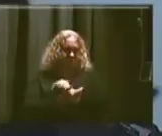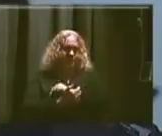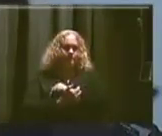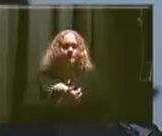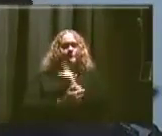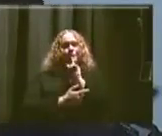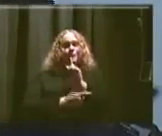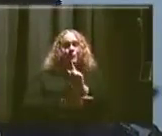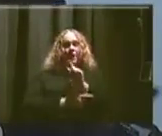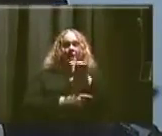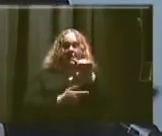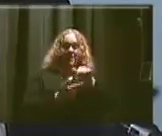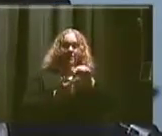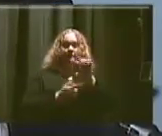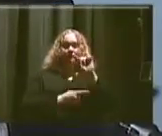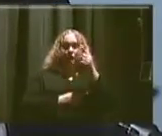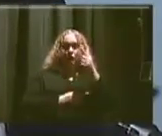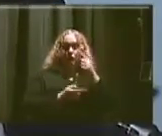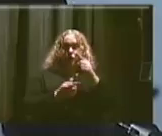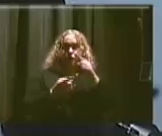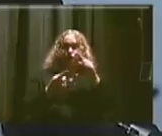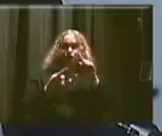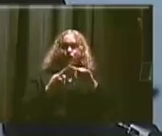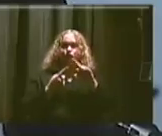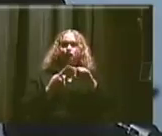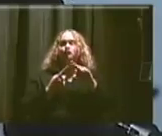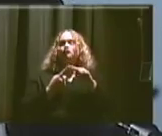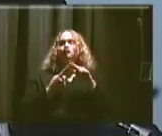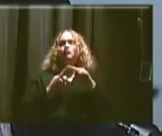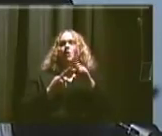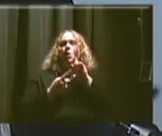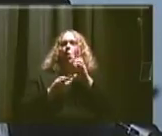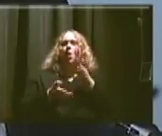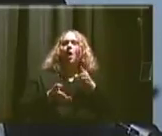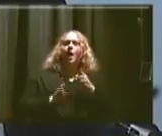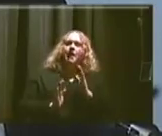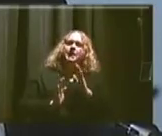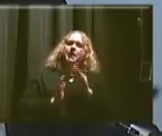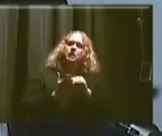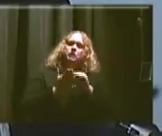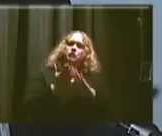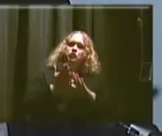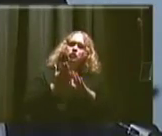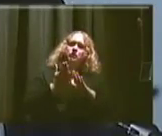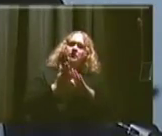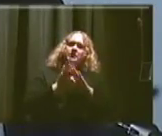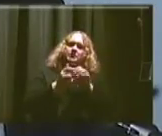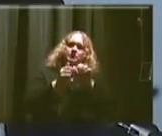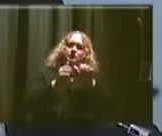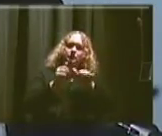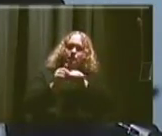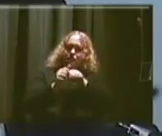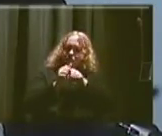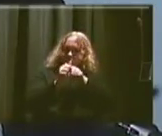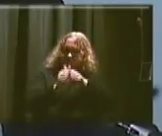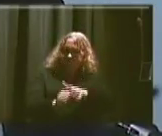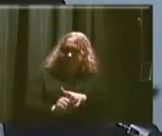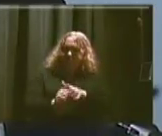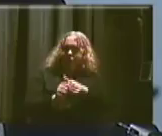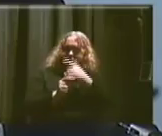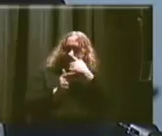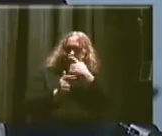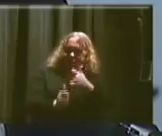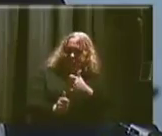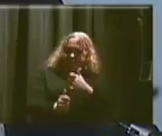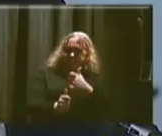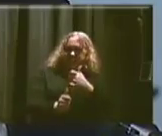And basically what this waiver is, this will allow students to pursue their interest in their senior